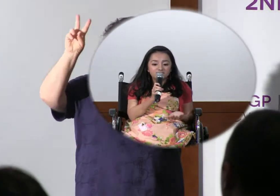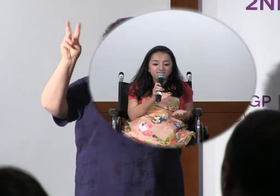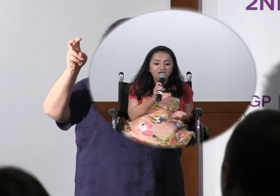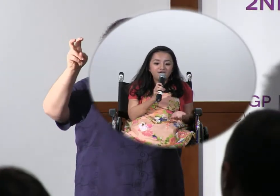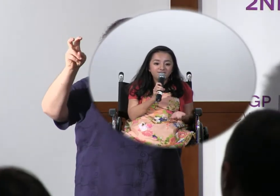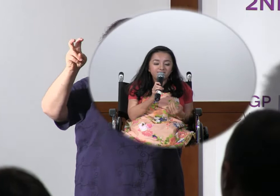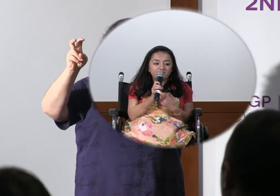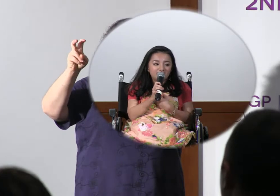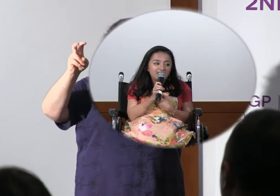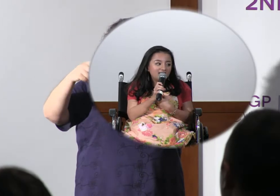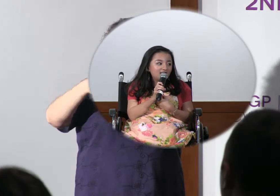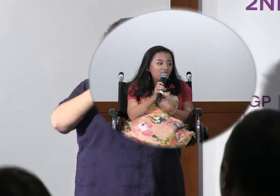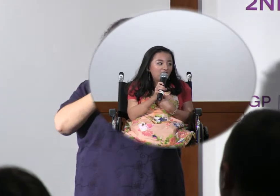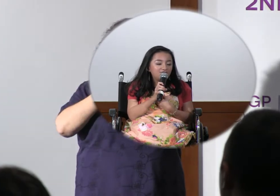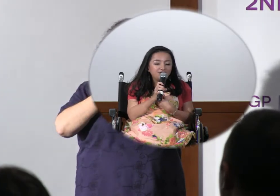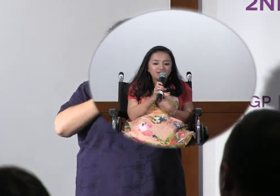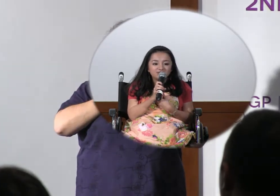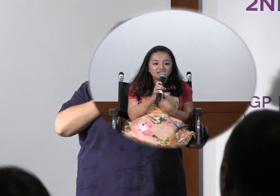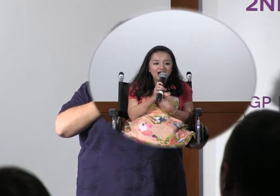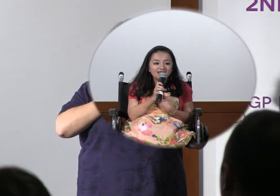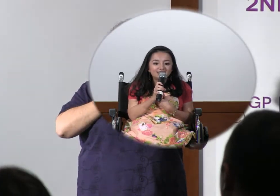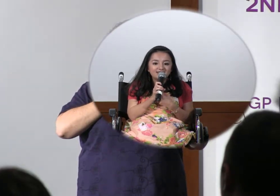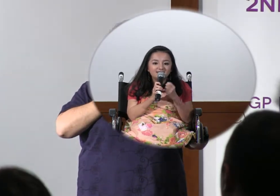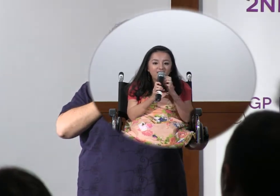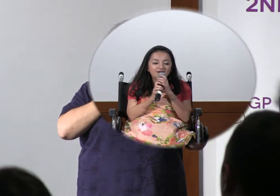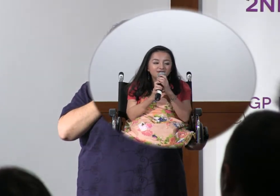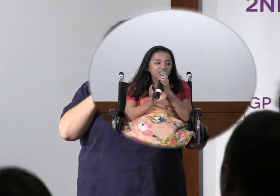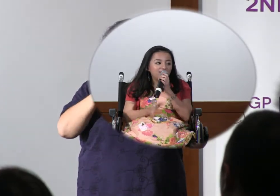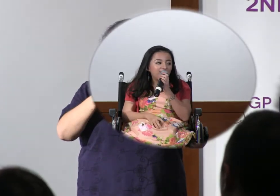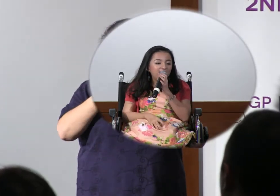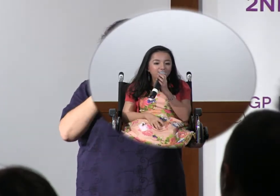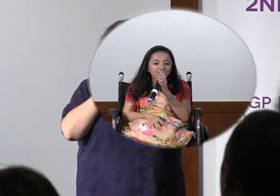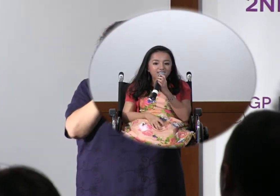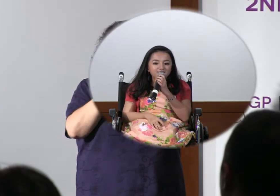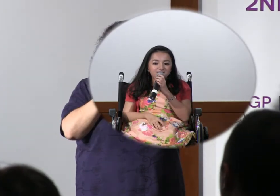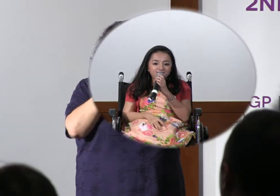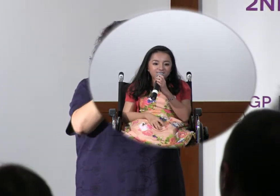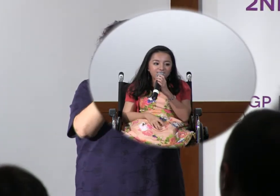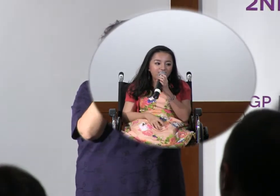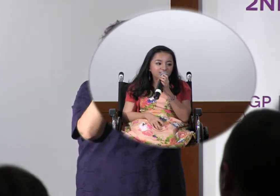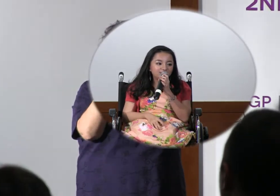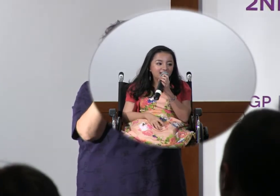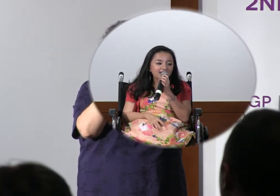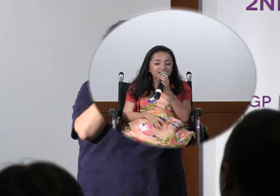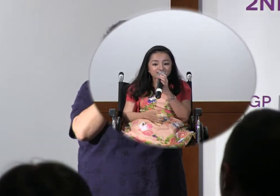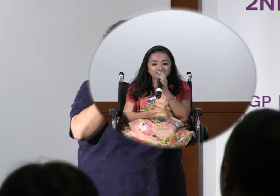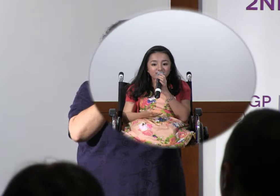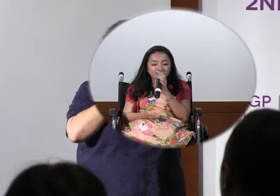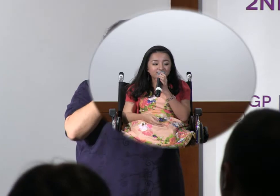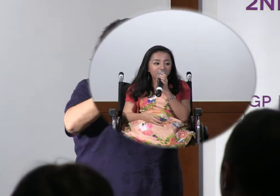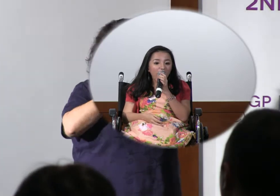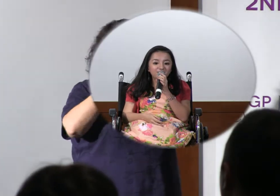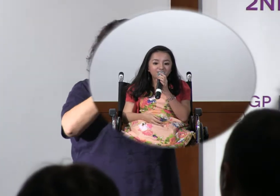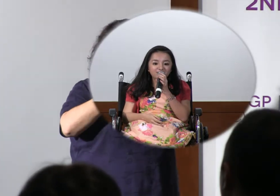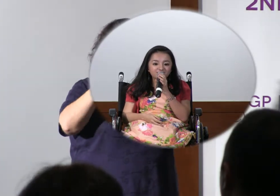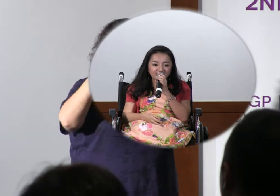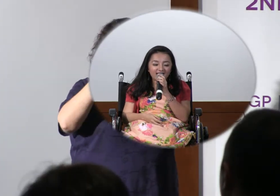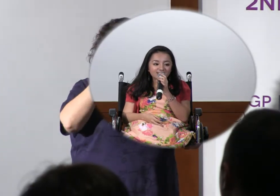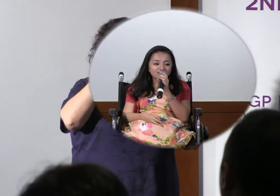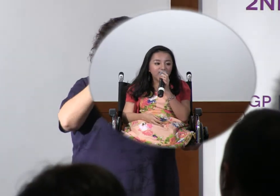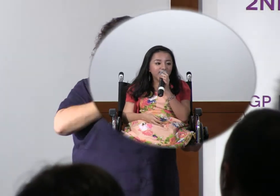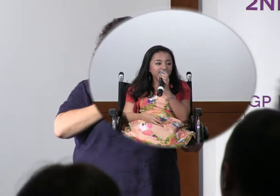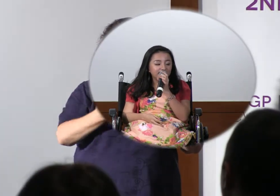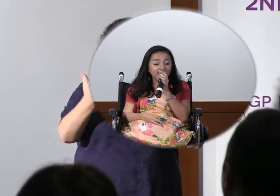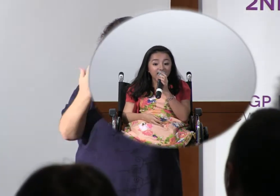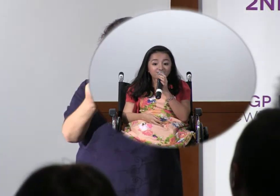an audition of me on Vietnam's Got Talent, and it got viral and people started watching, and that's basically why I'm here